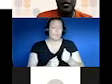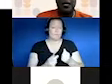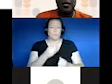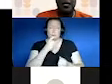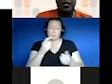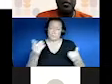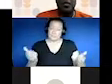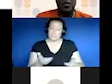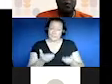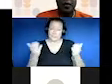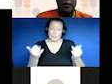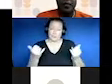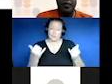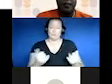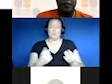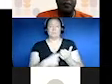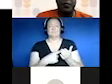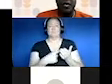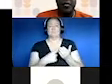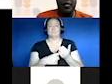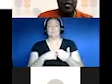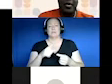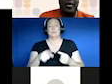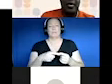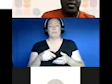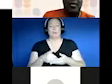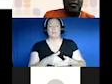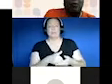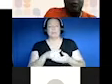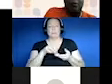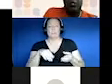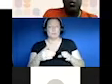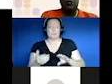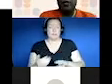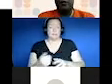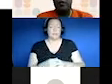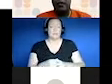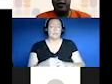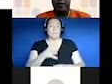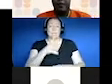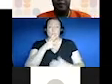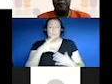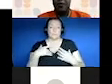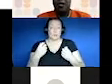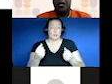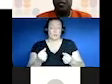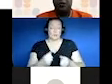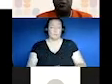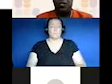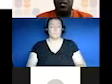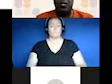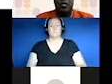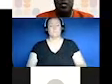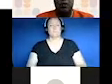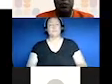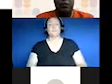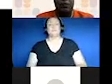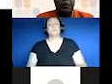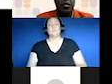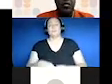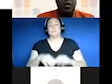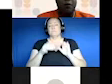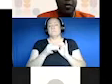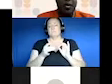here today to talk about infant mortality and maternal health. So just a little